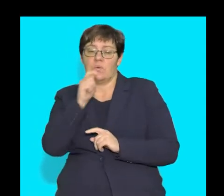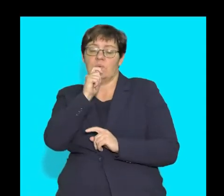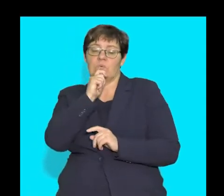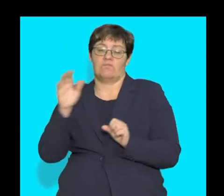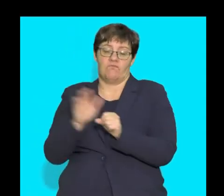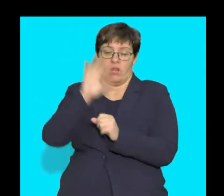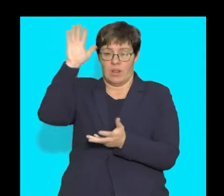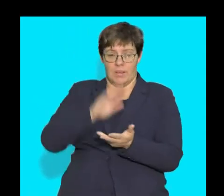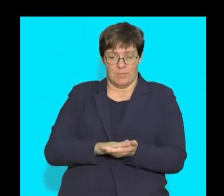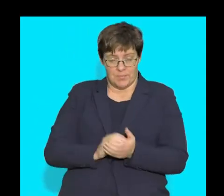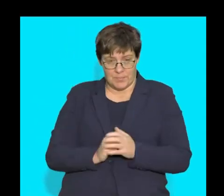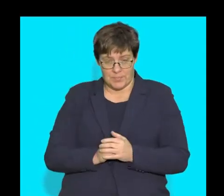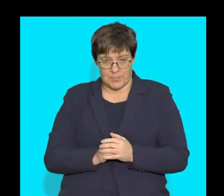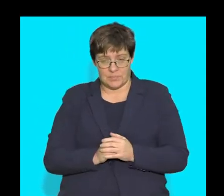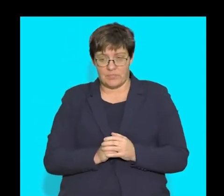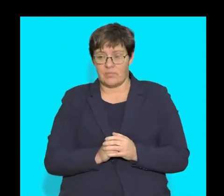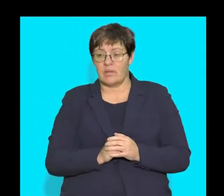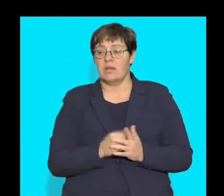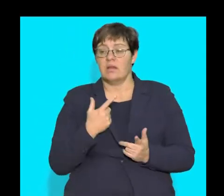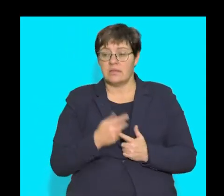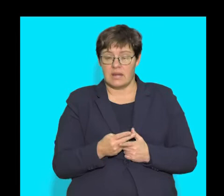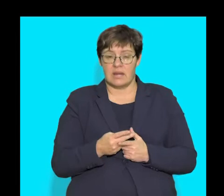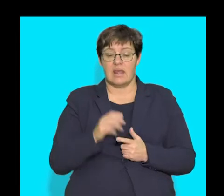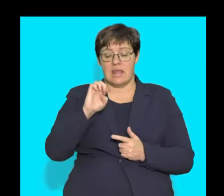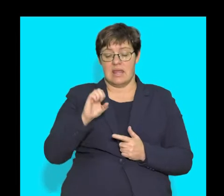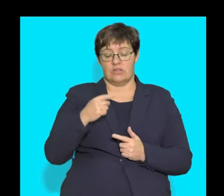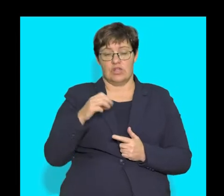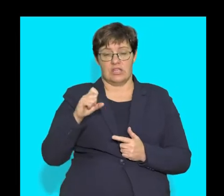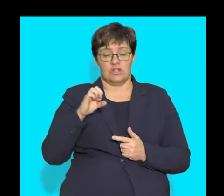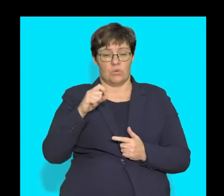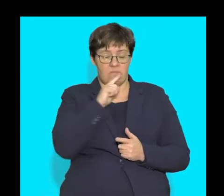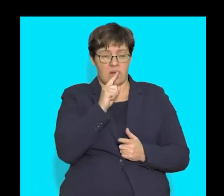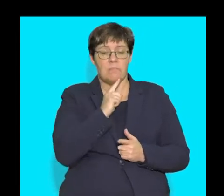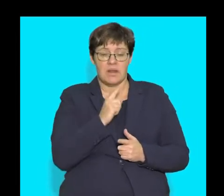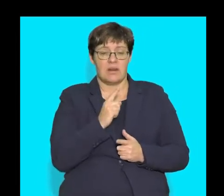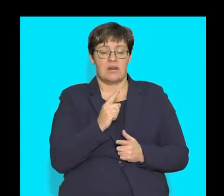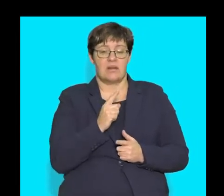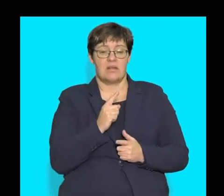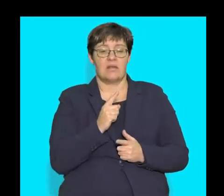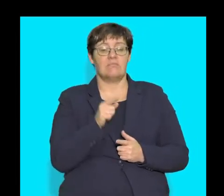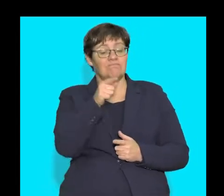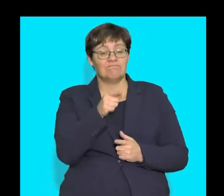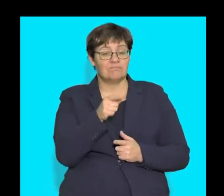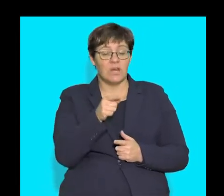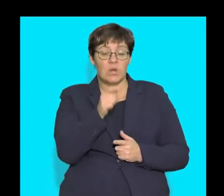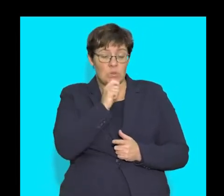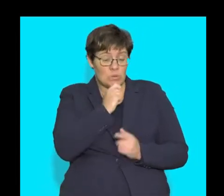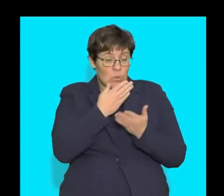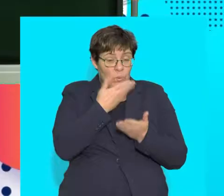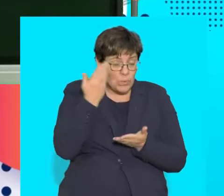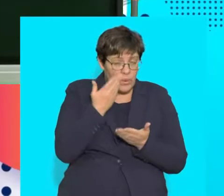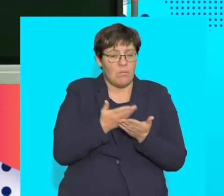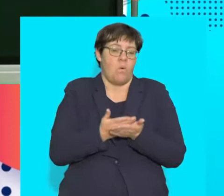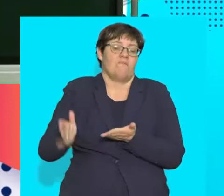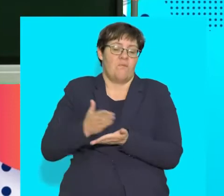used up. And finally, we talk about egestion, which is the release of the parts that have not been used